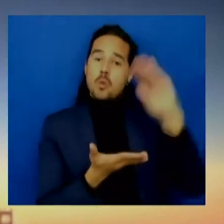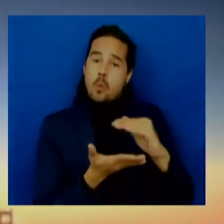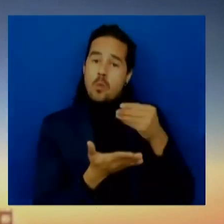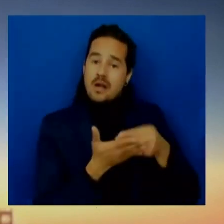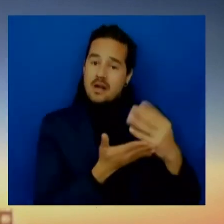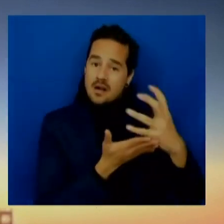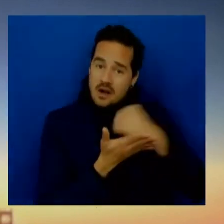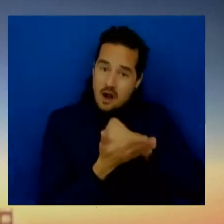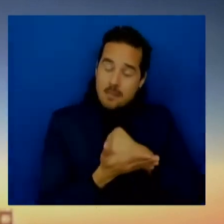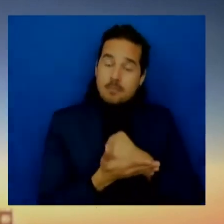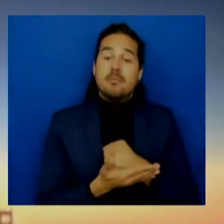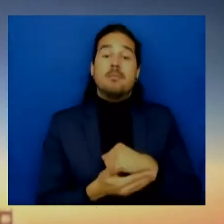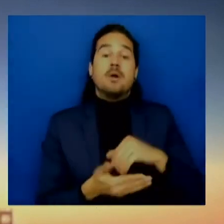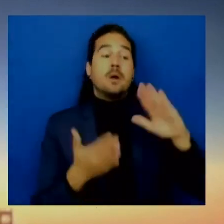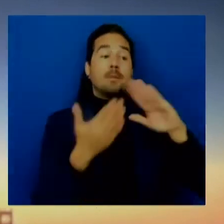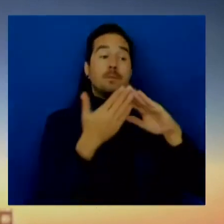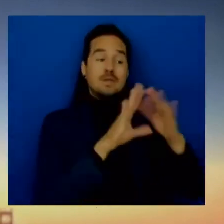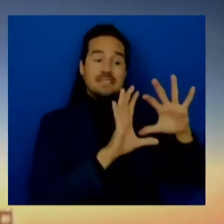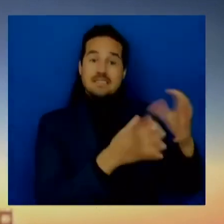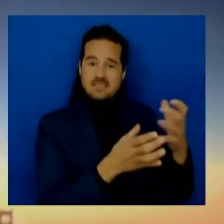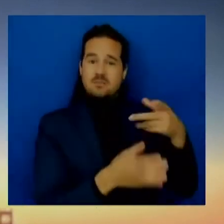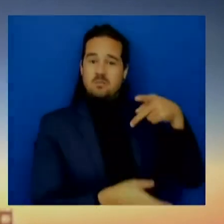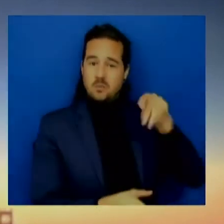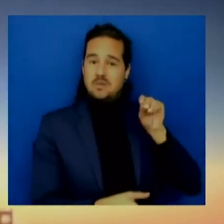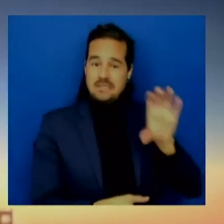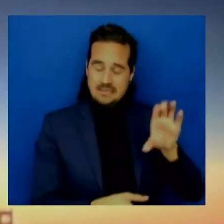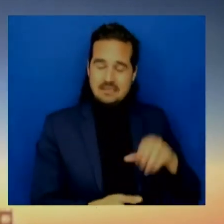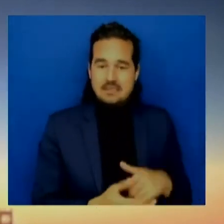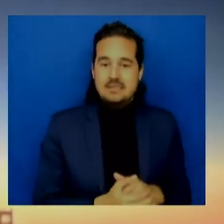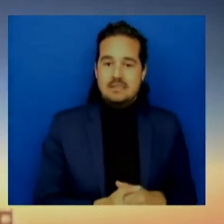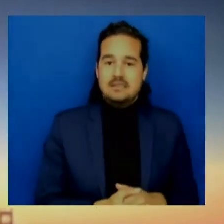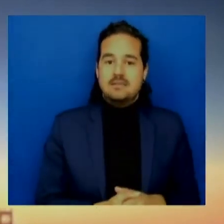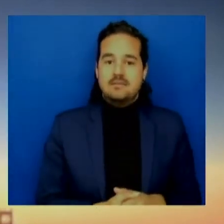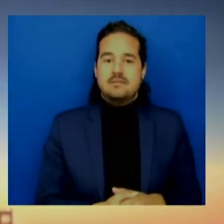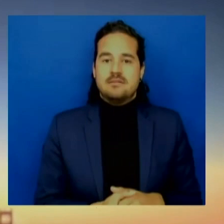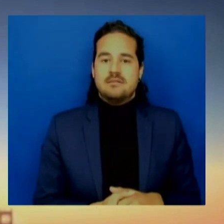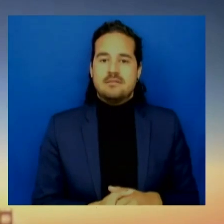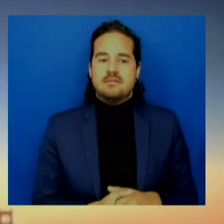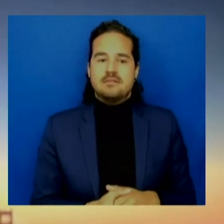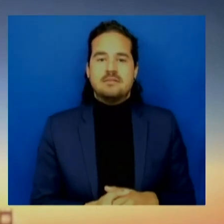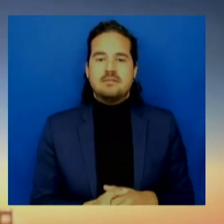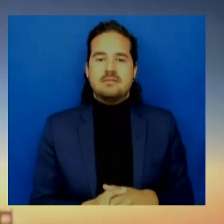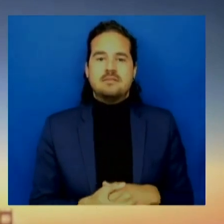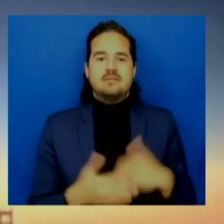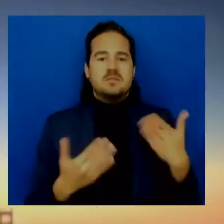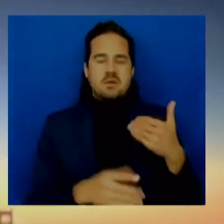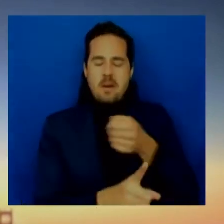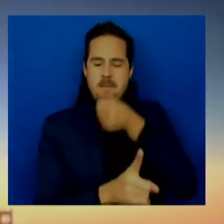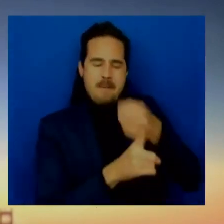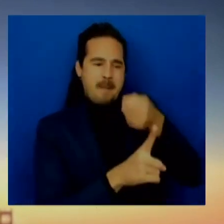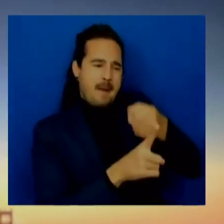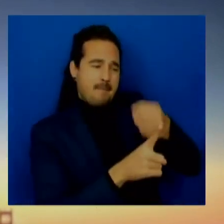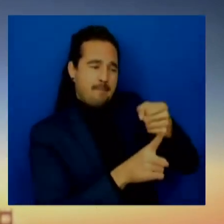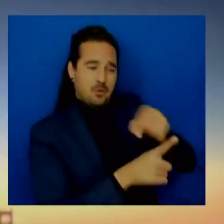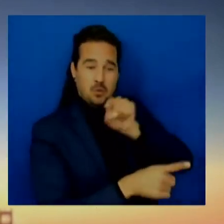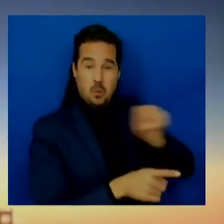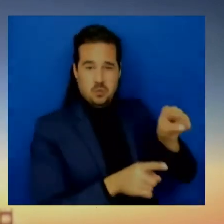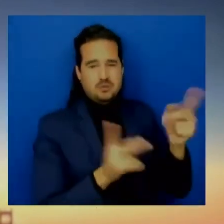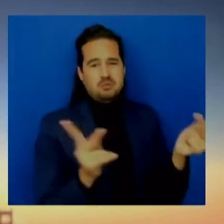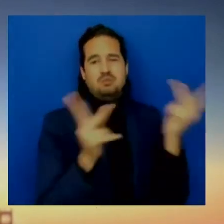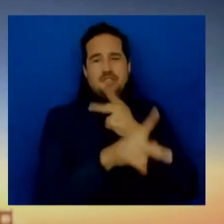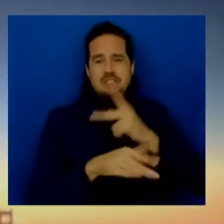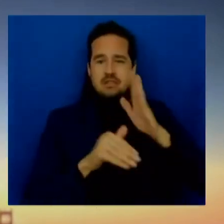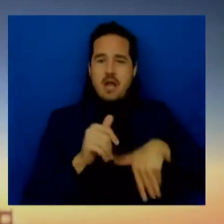the pandemic as well as housing insecurity. And so this bill reflects a lifeline, I